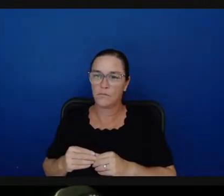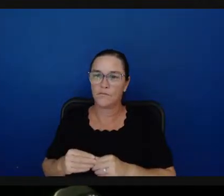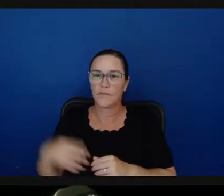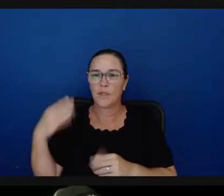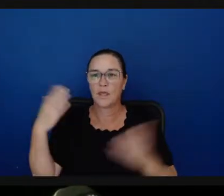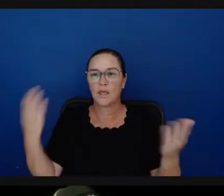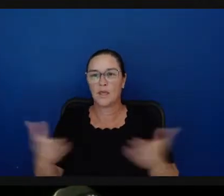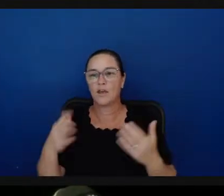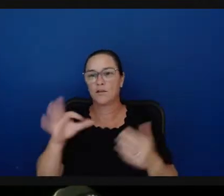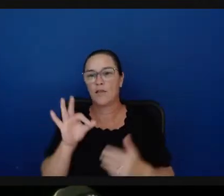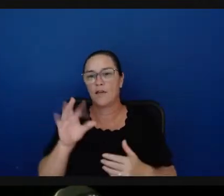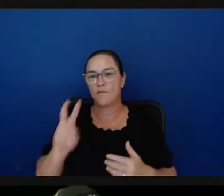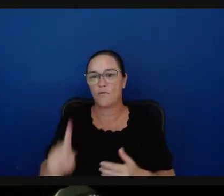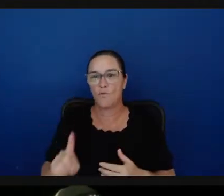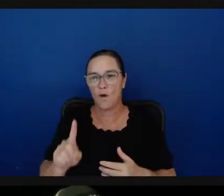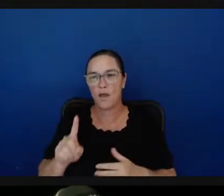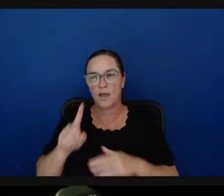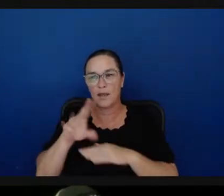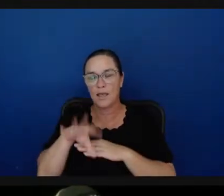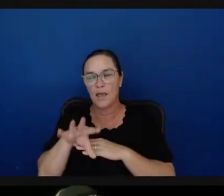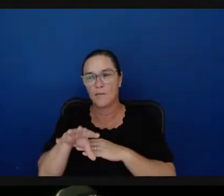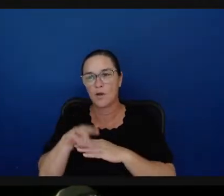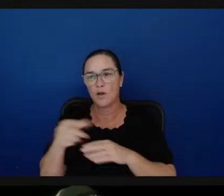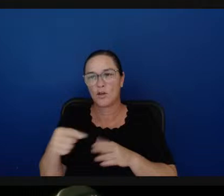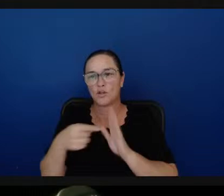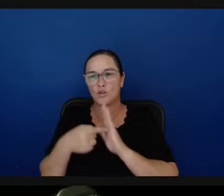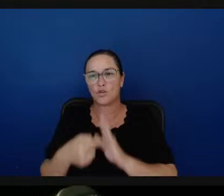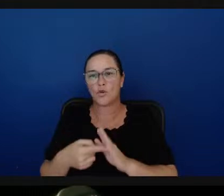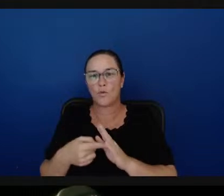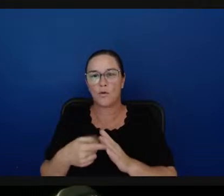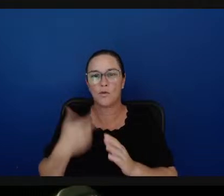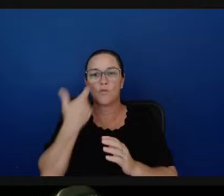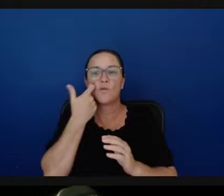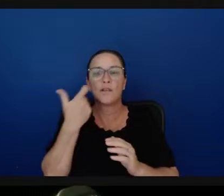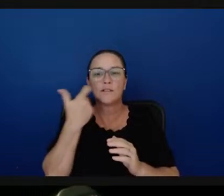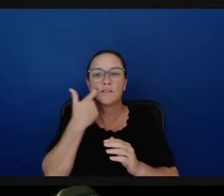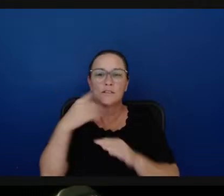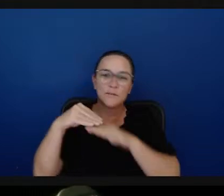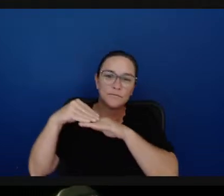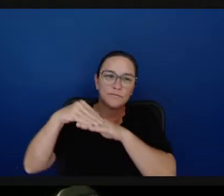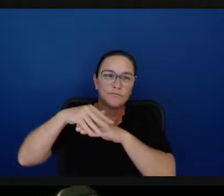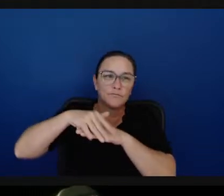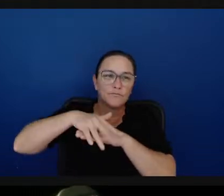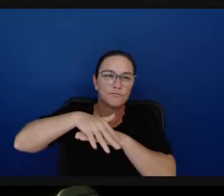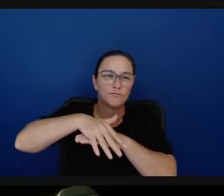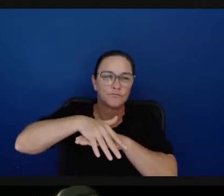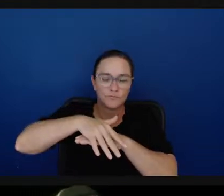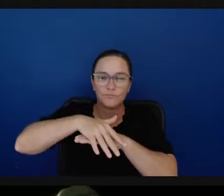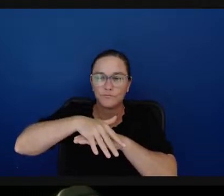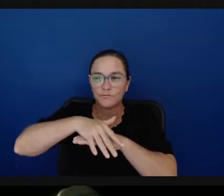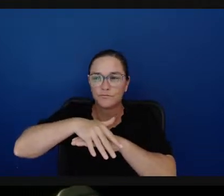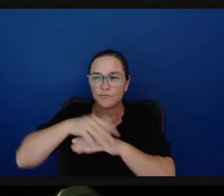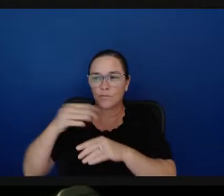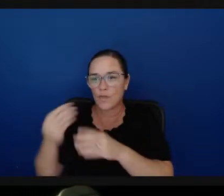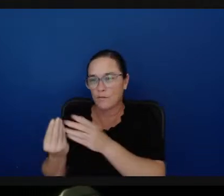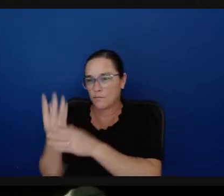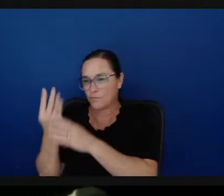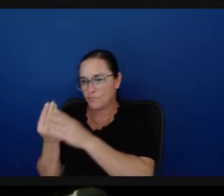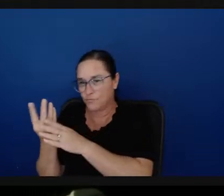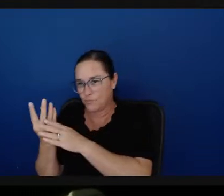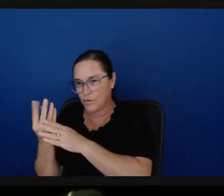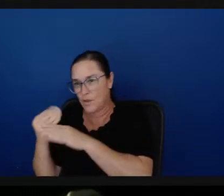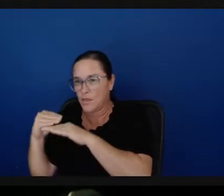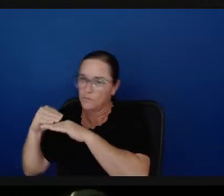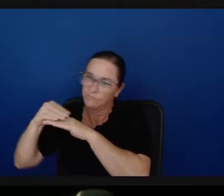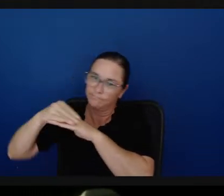camera showing this footprint of the recent flow, an event from here, and it spread out off